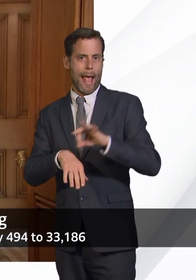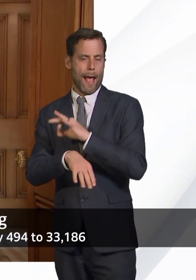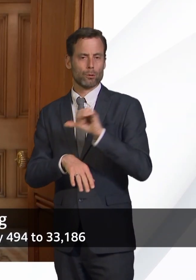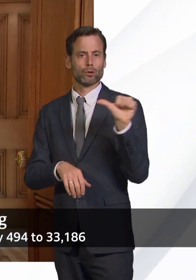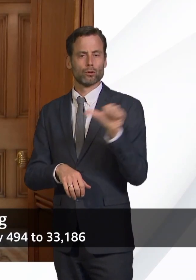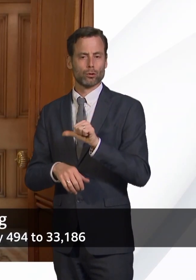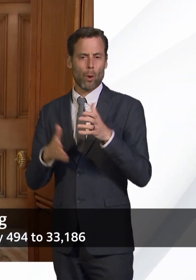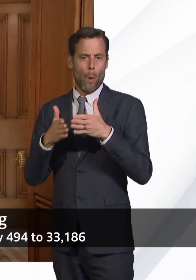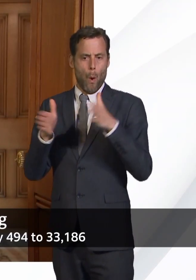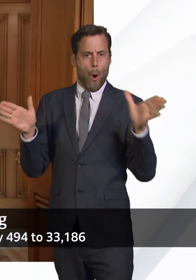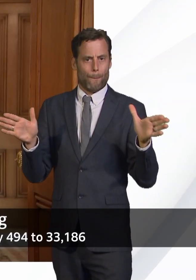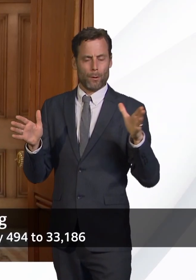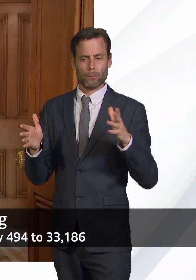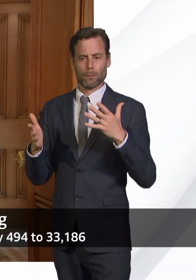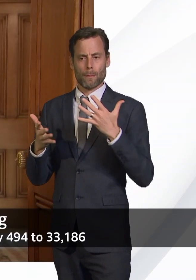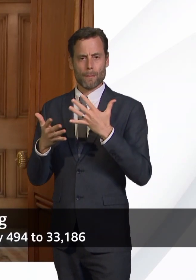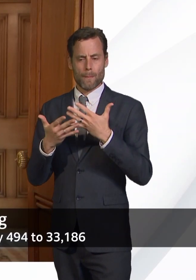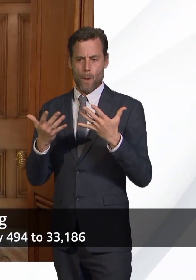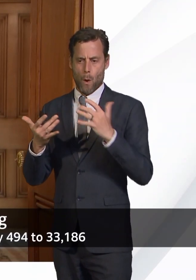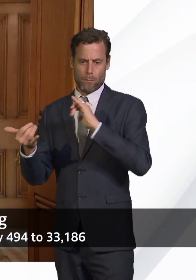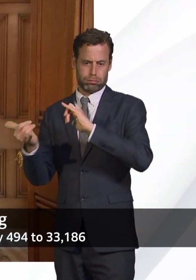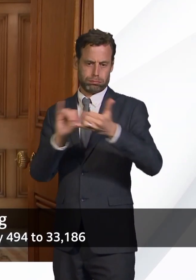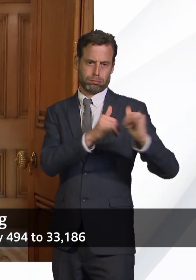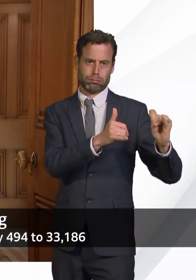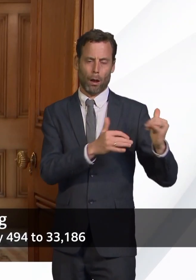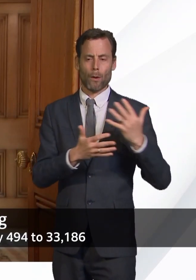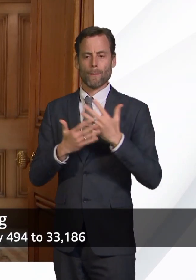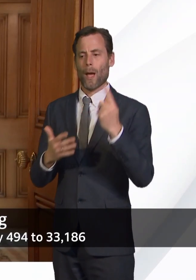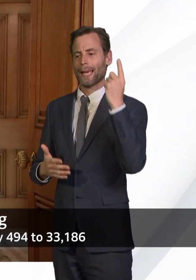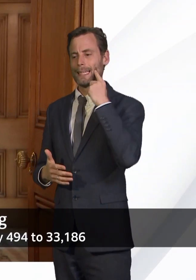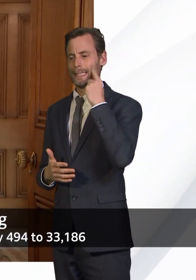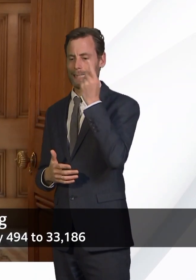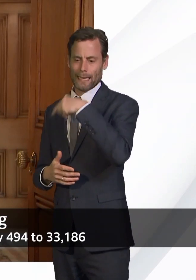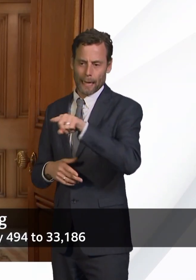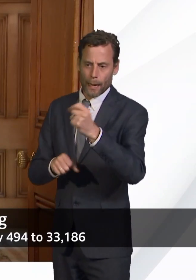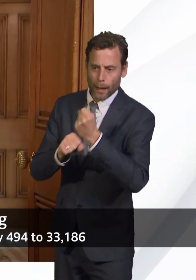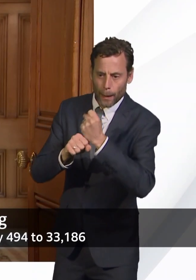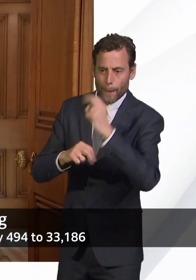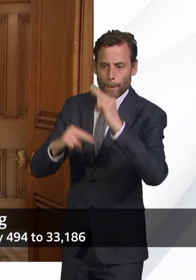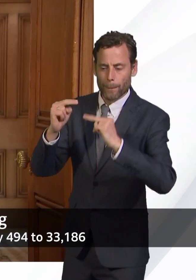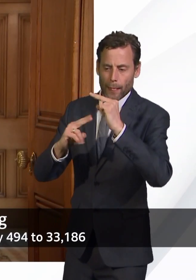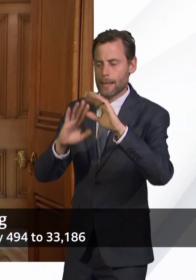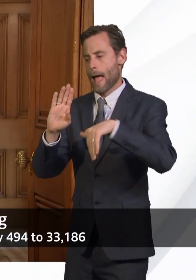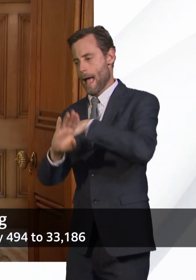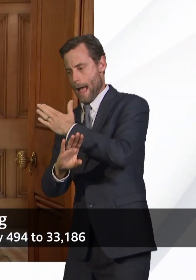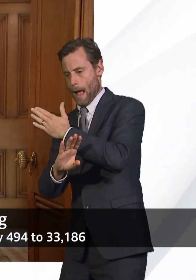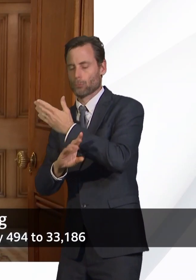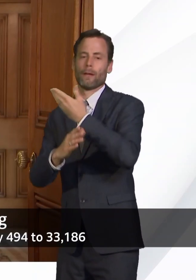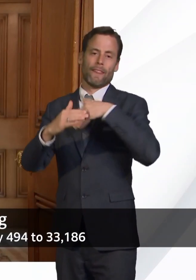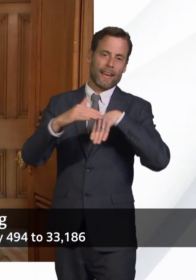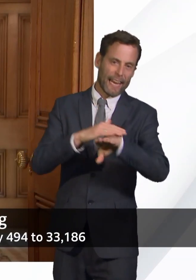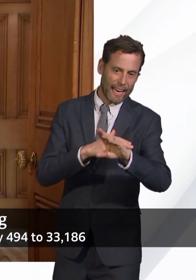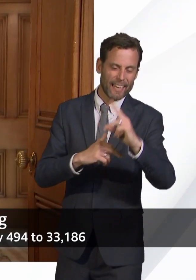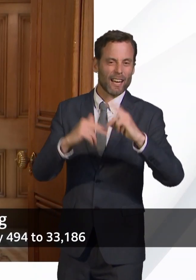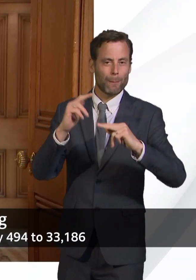and with local consent. I'm allowing sites to apply to extend their working hours, again with